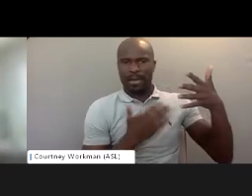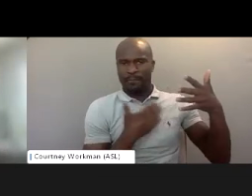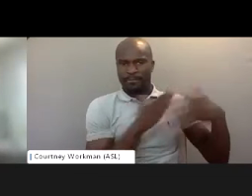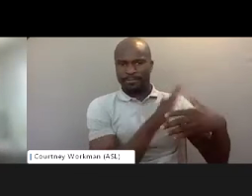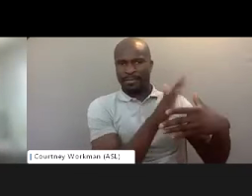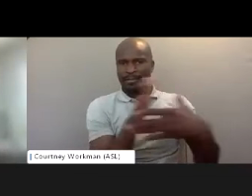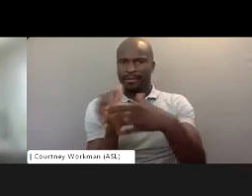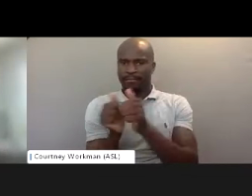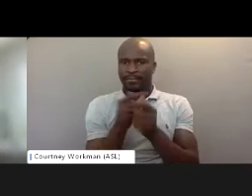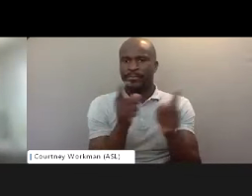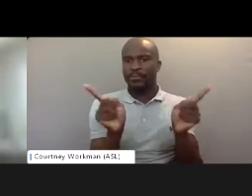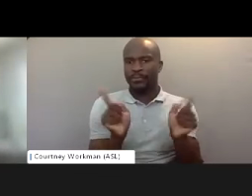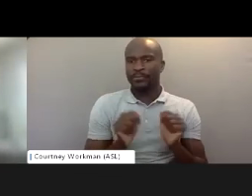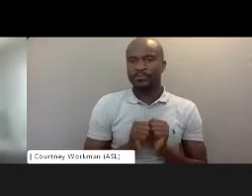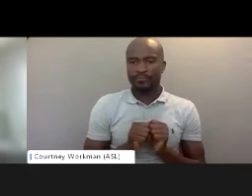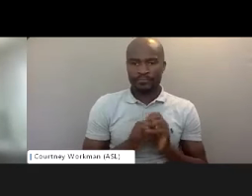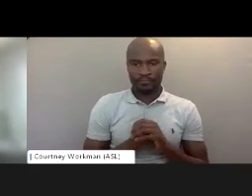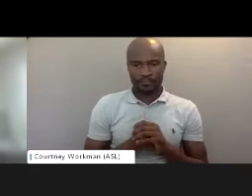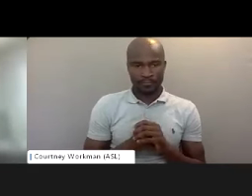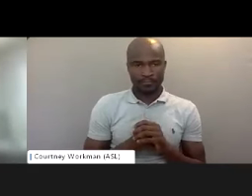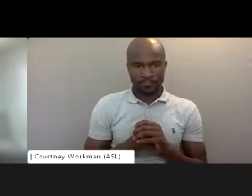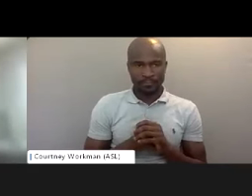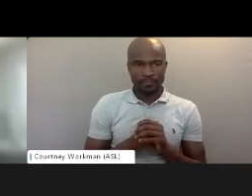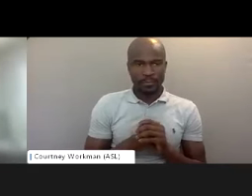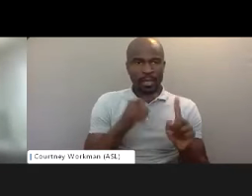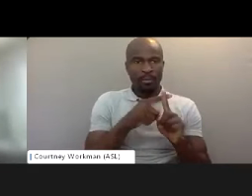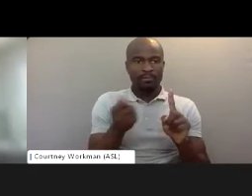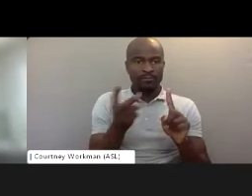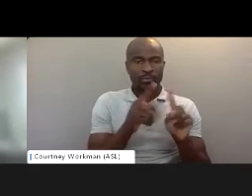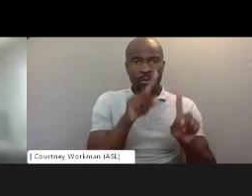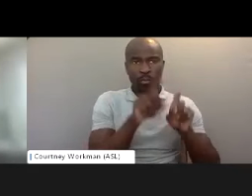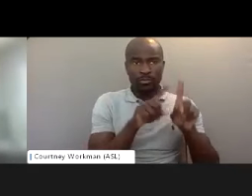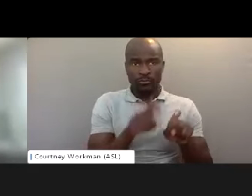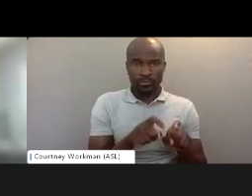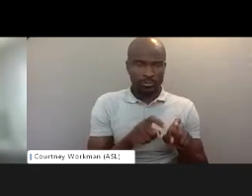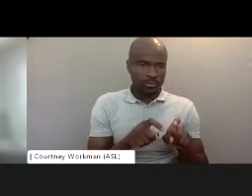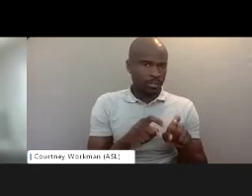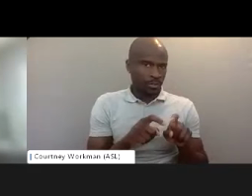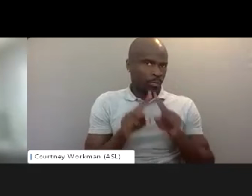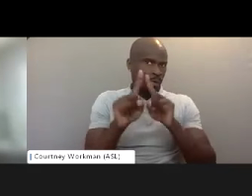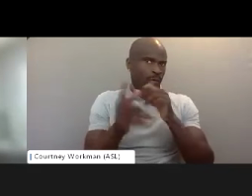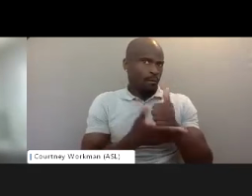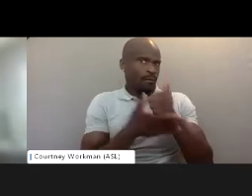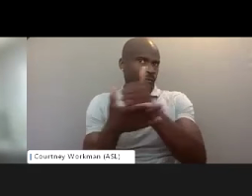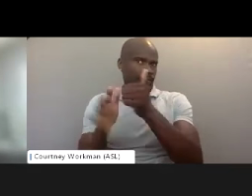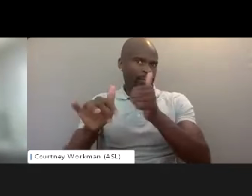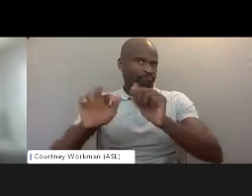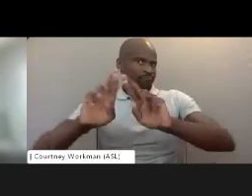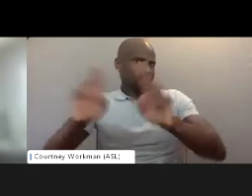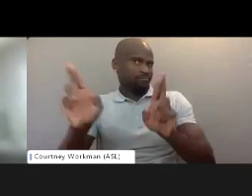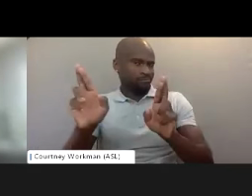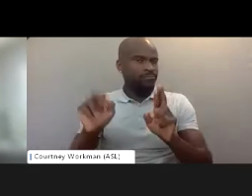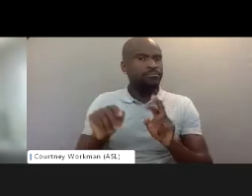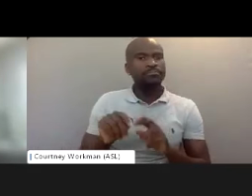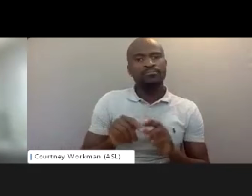just a couple of things that we would ask communities in preparing for a mass violence incident to make sure that they're well prepared for mental